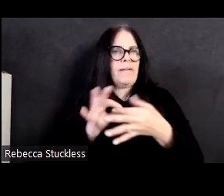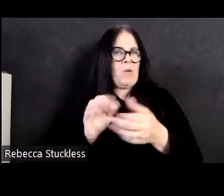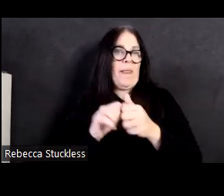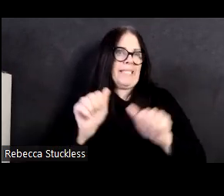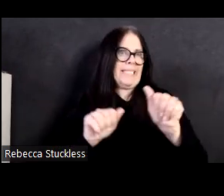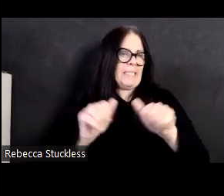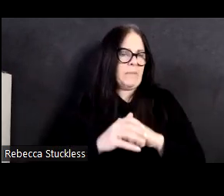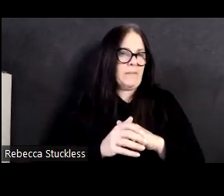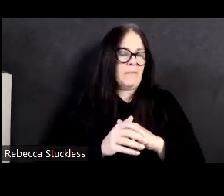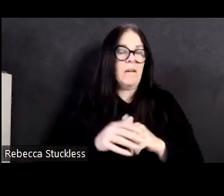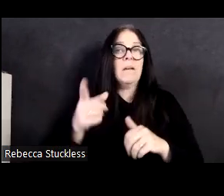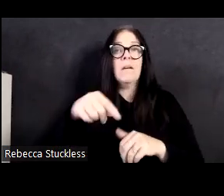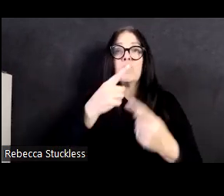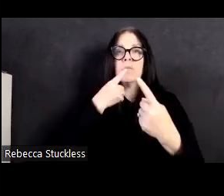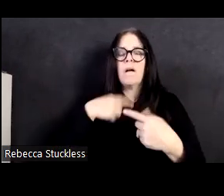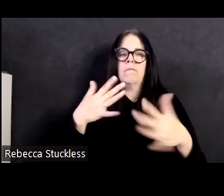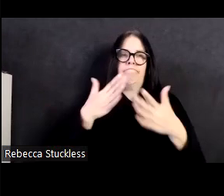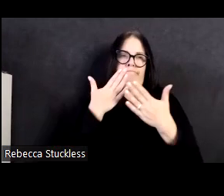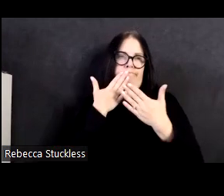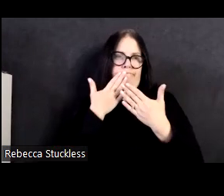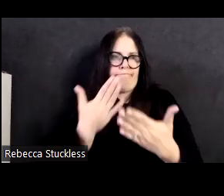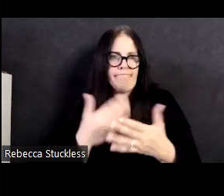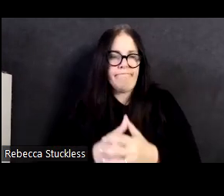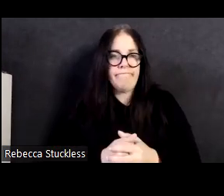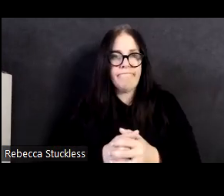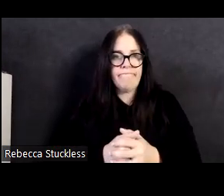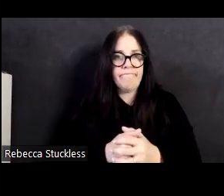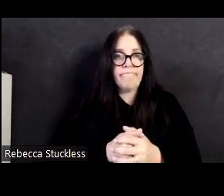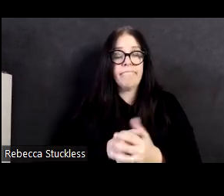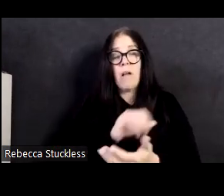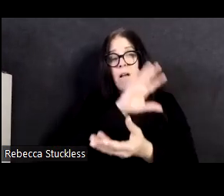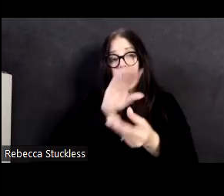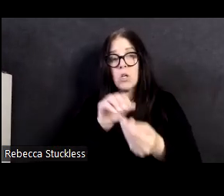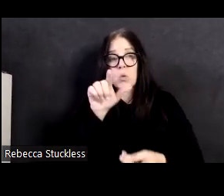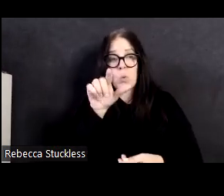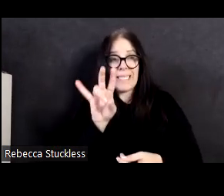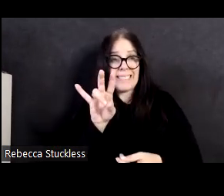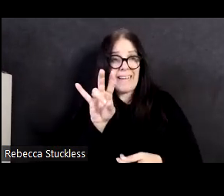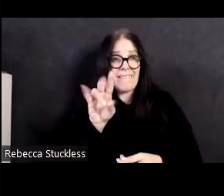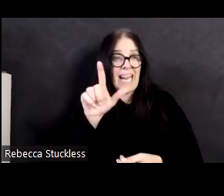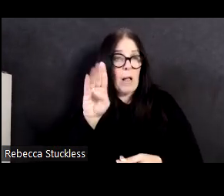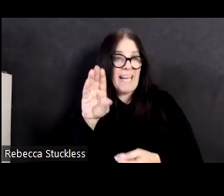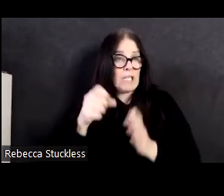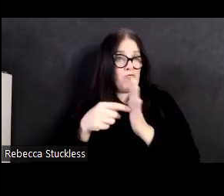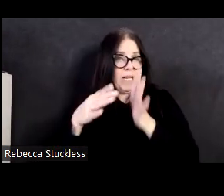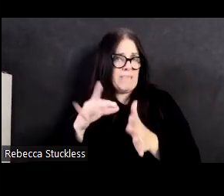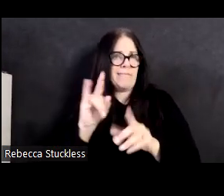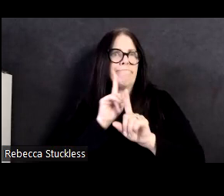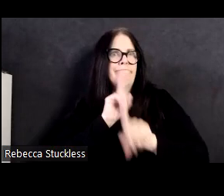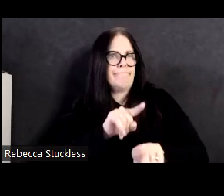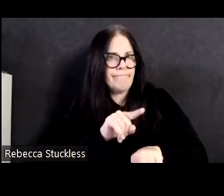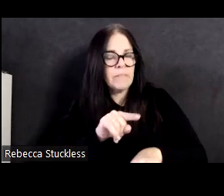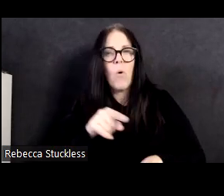of you who responded. The 27 LBS representatives who shared their thoughts really helped inform today's